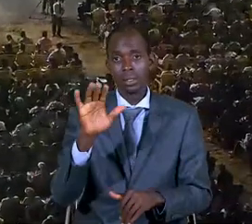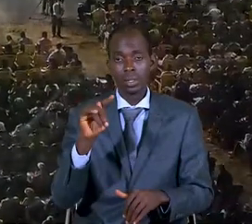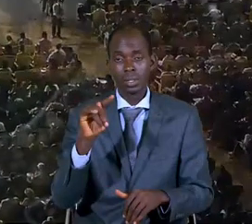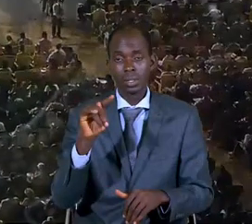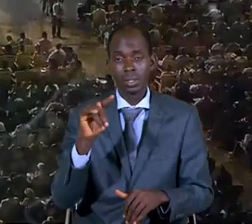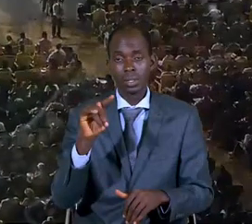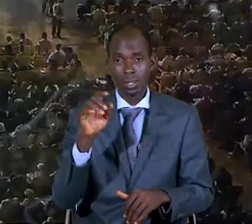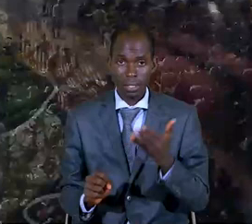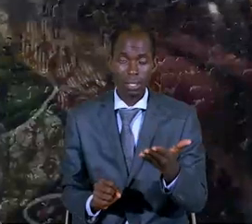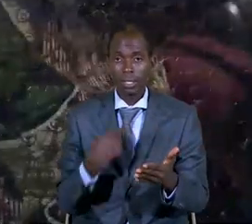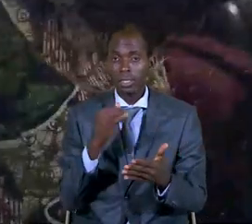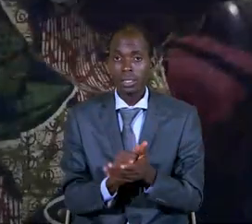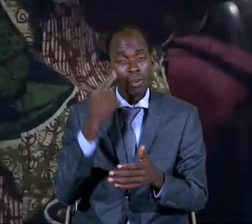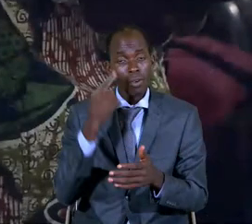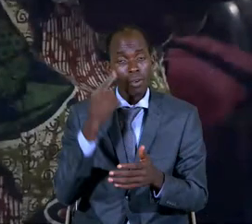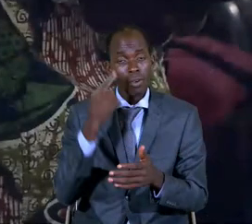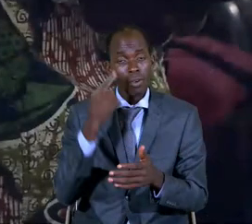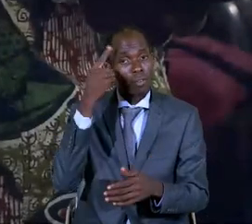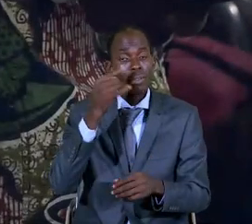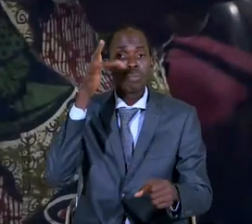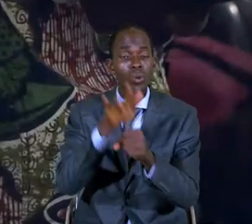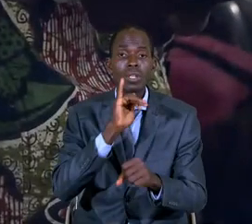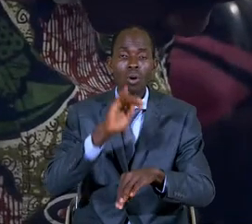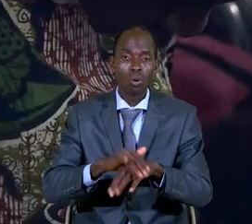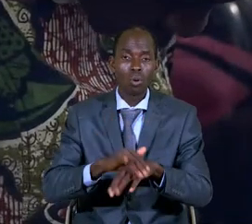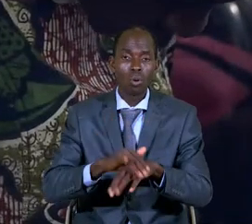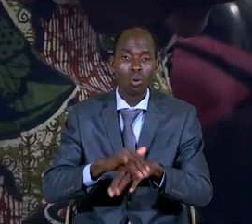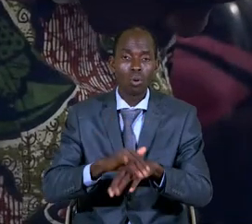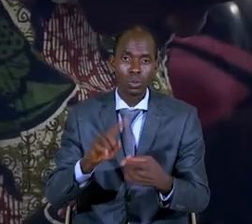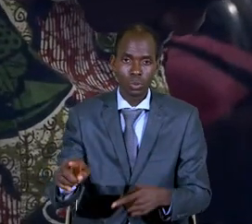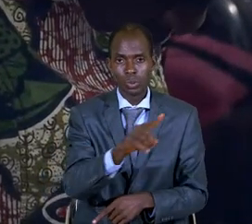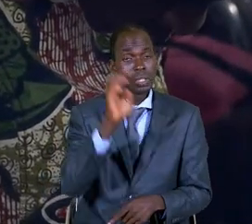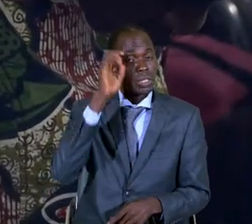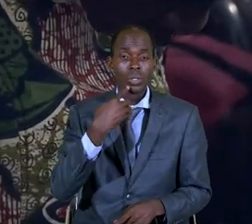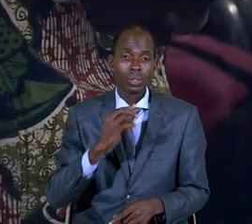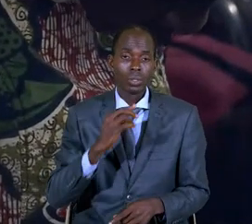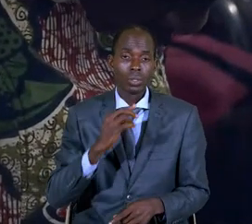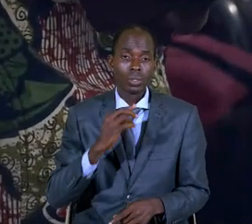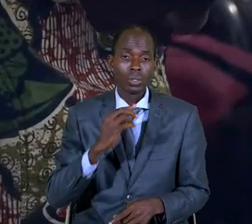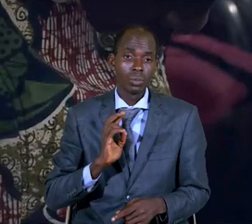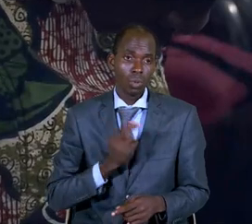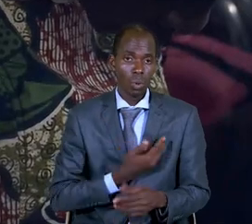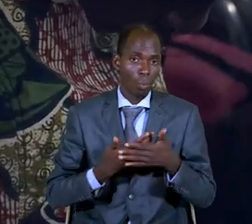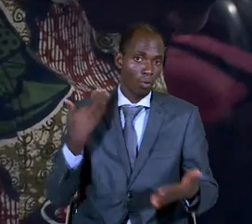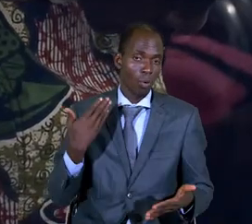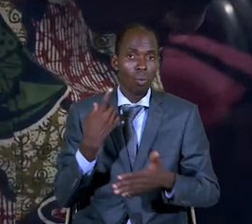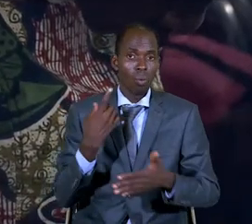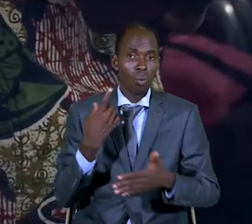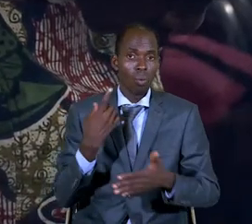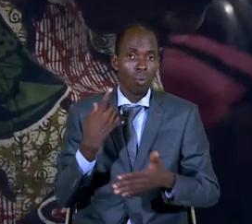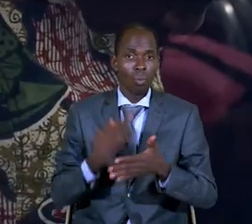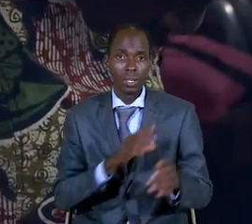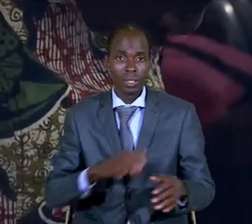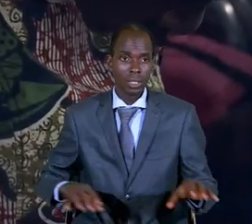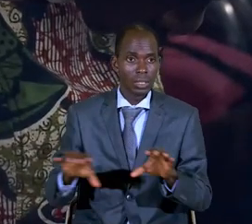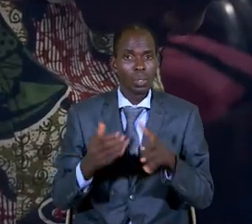it says, for the promise is unto you. He had told us of the past, what Christ did before